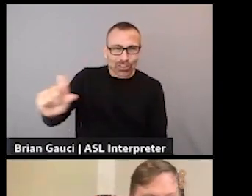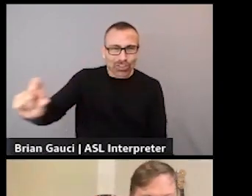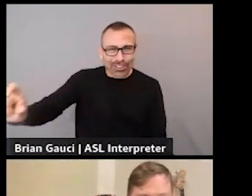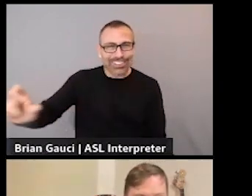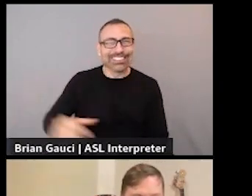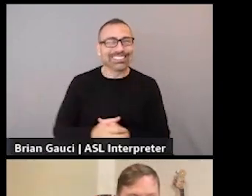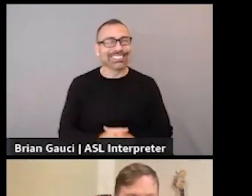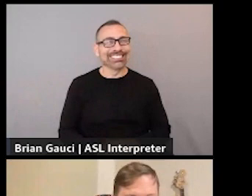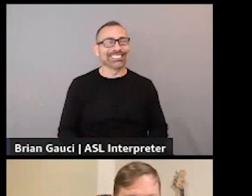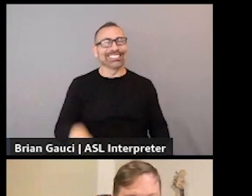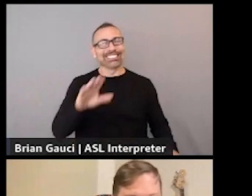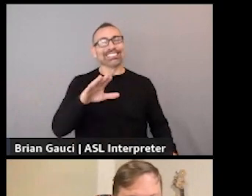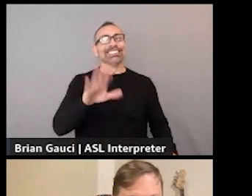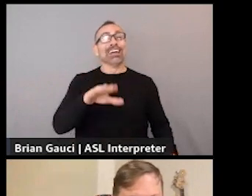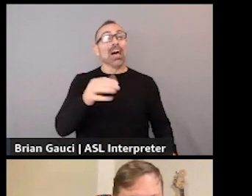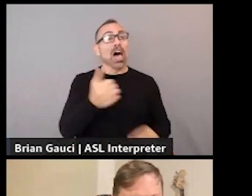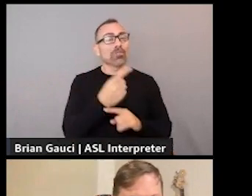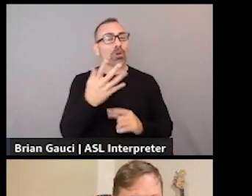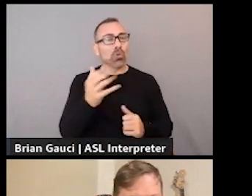technical co-founder, though.